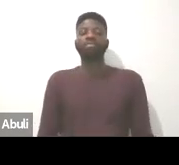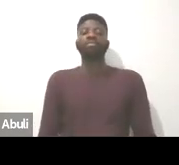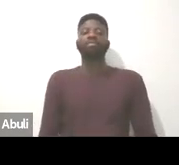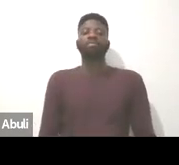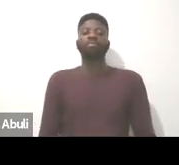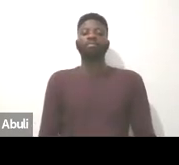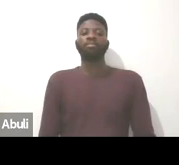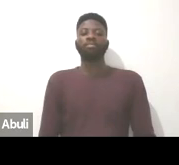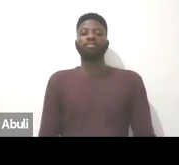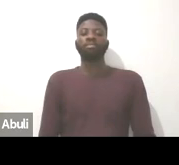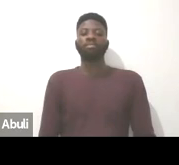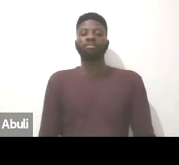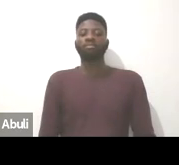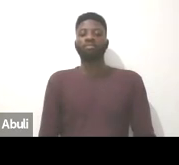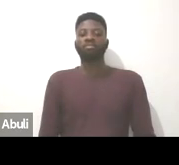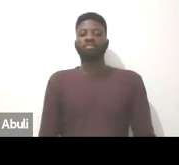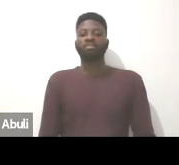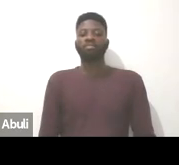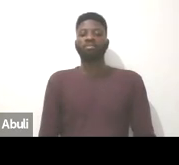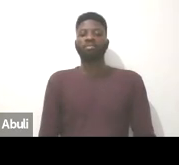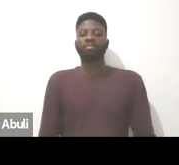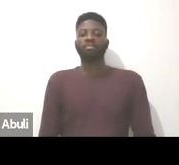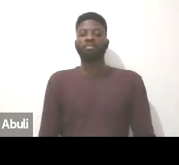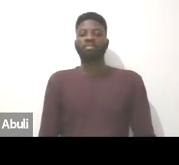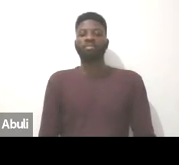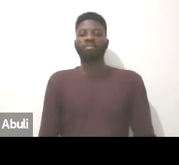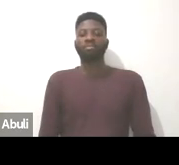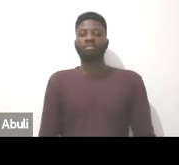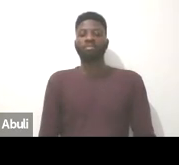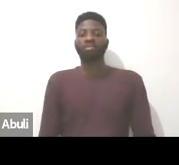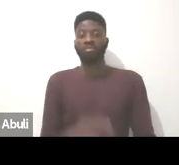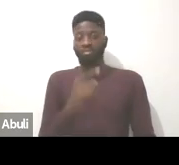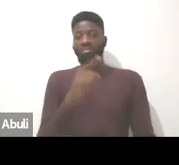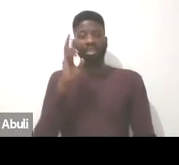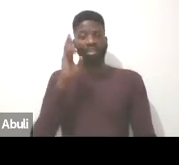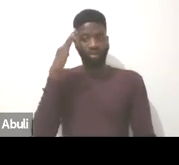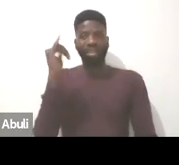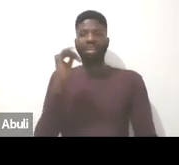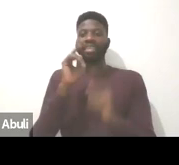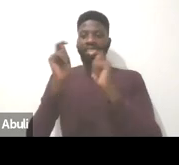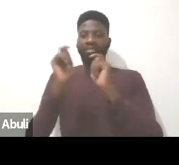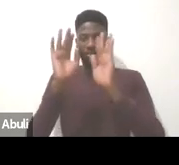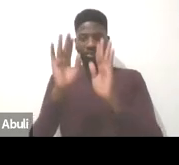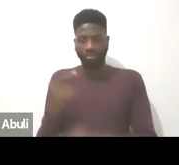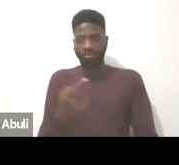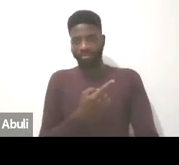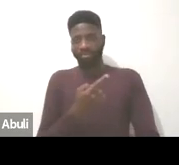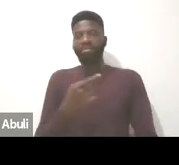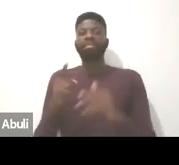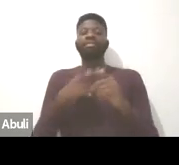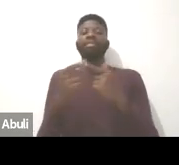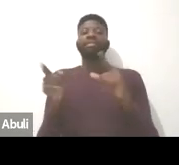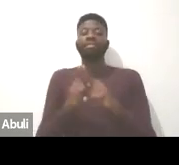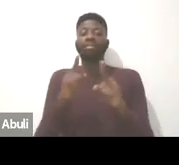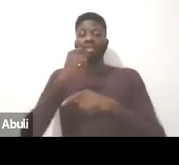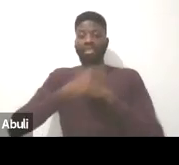generally, that is just the reason why we do an interview. Yeah. And then we're going to look at the